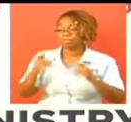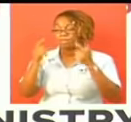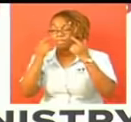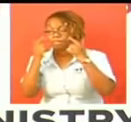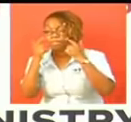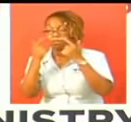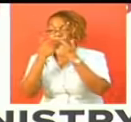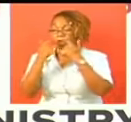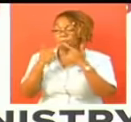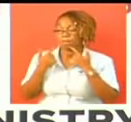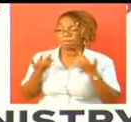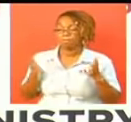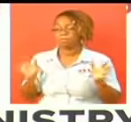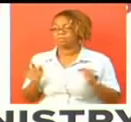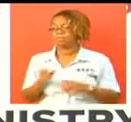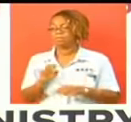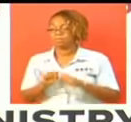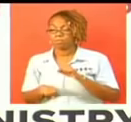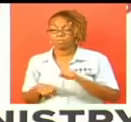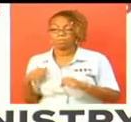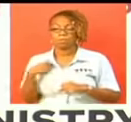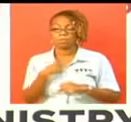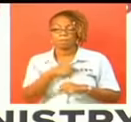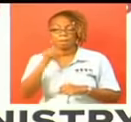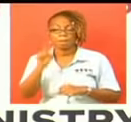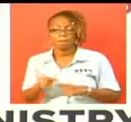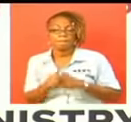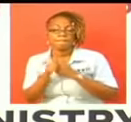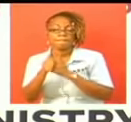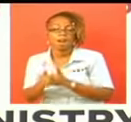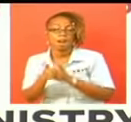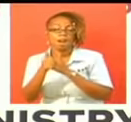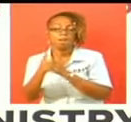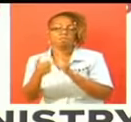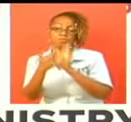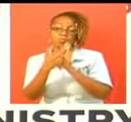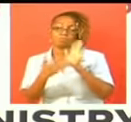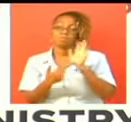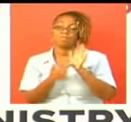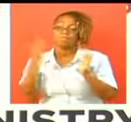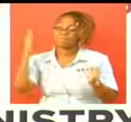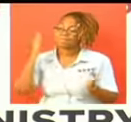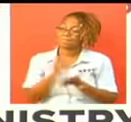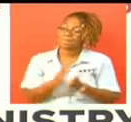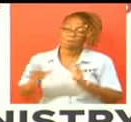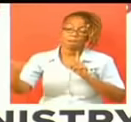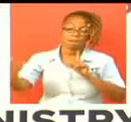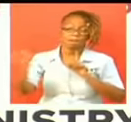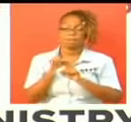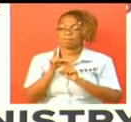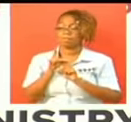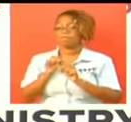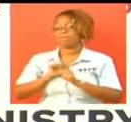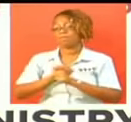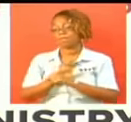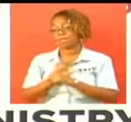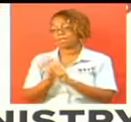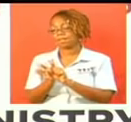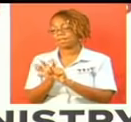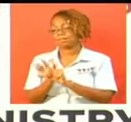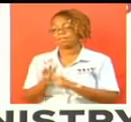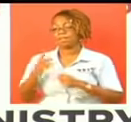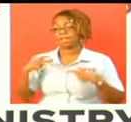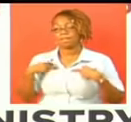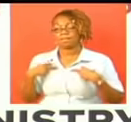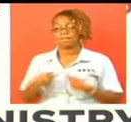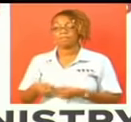stringent adherence to both the infection prevention and control and the general public health measures,